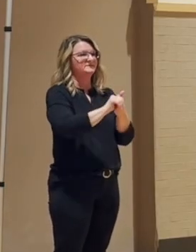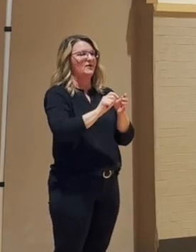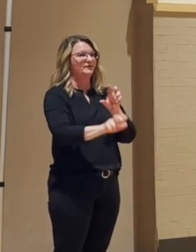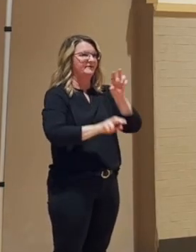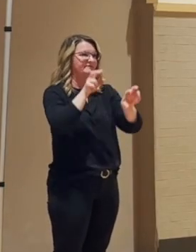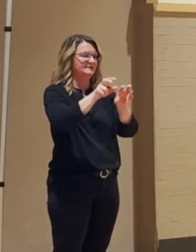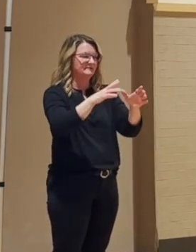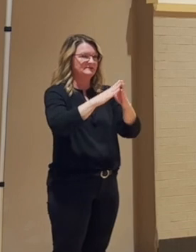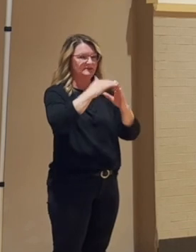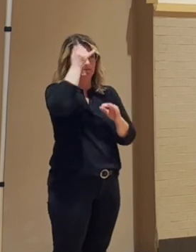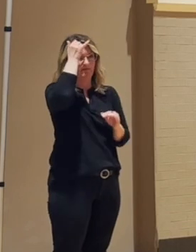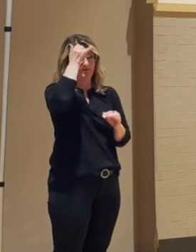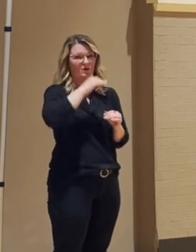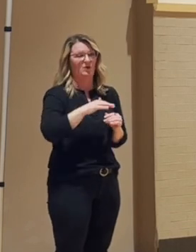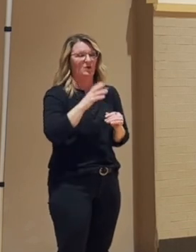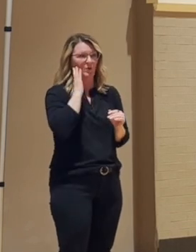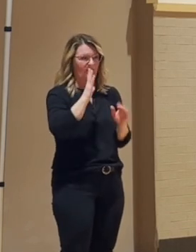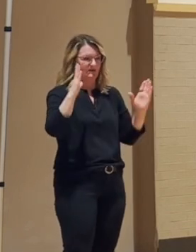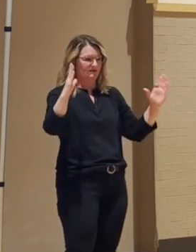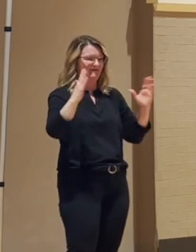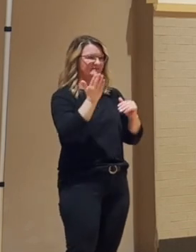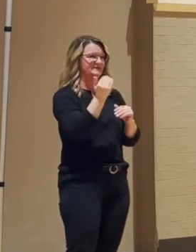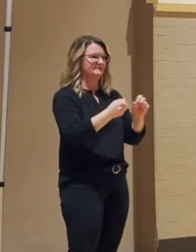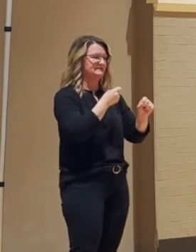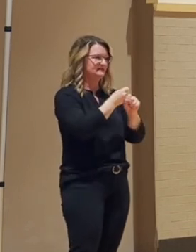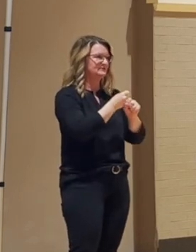of Buffalo, and it will be over 15 years.